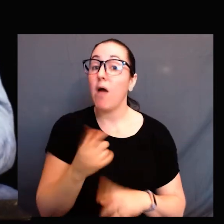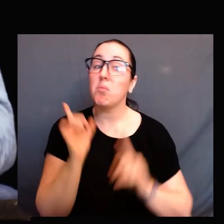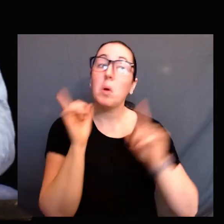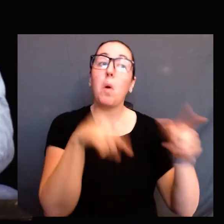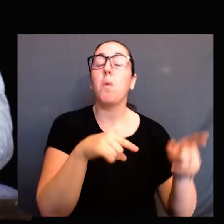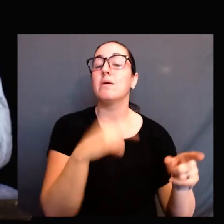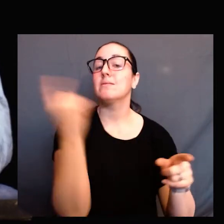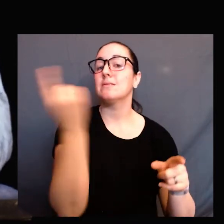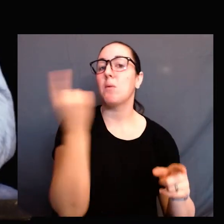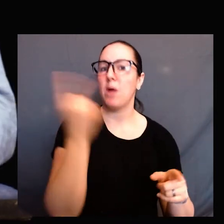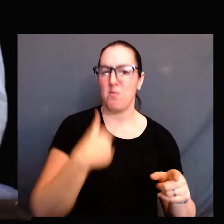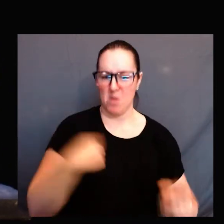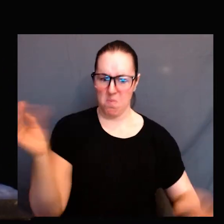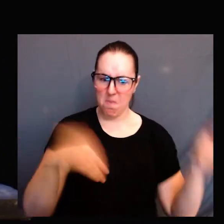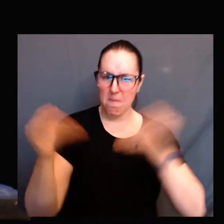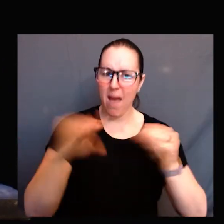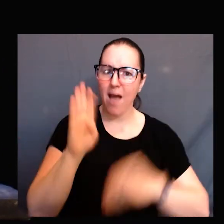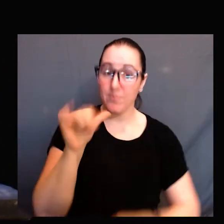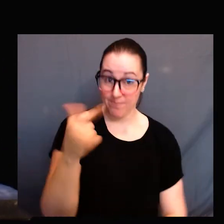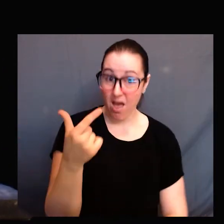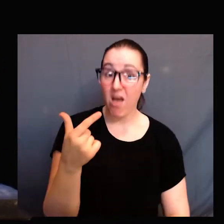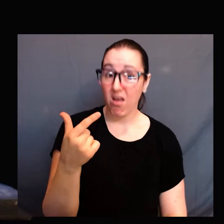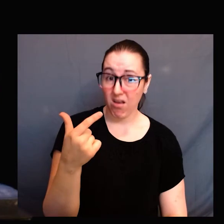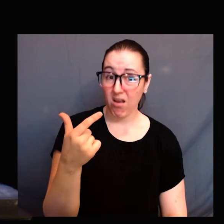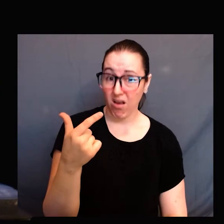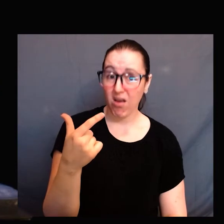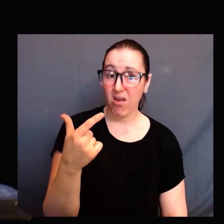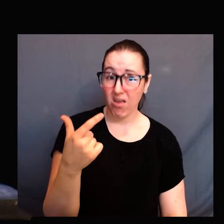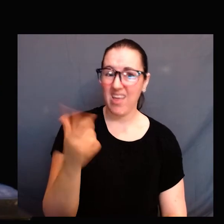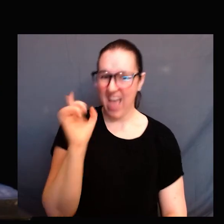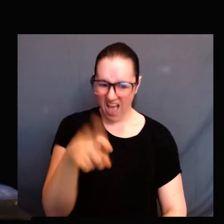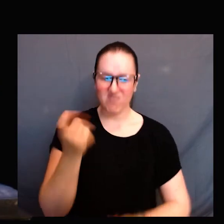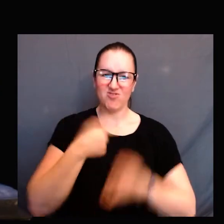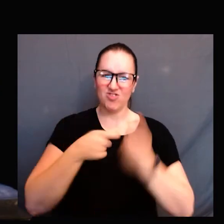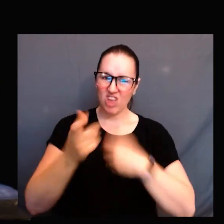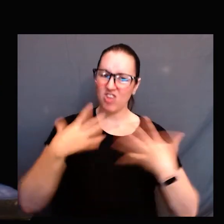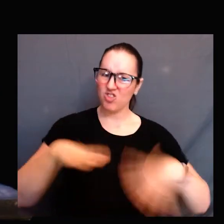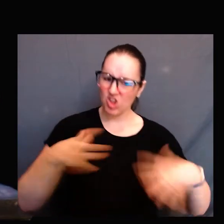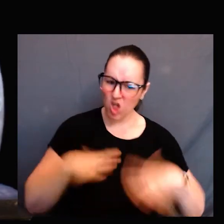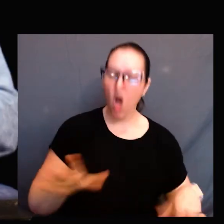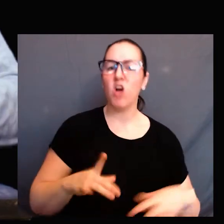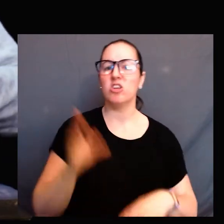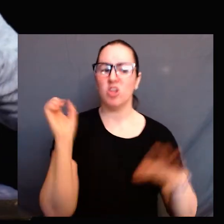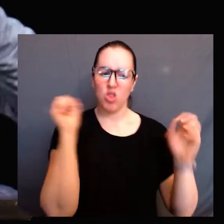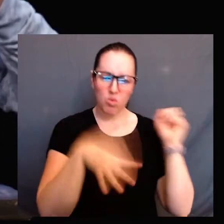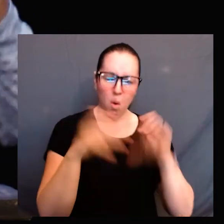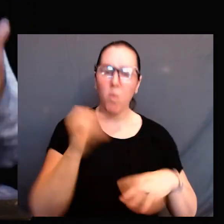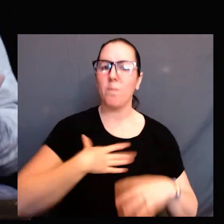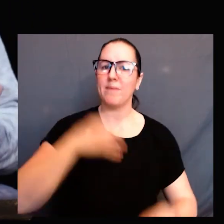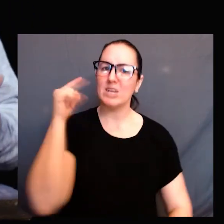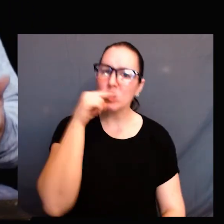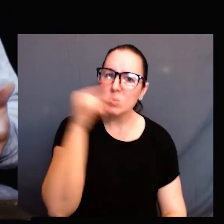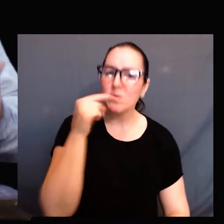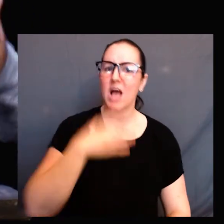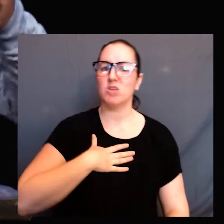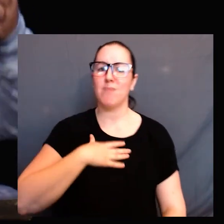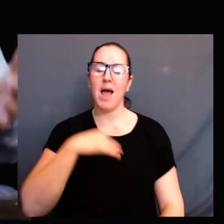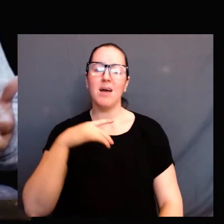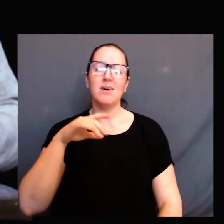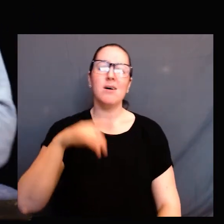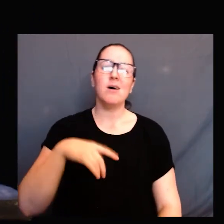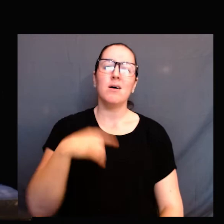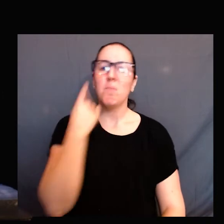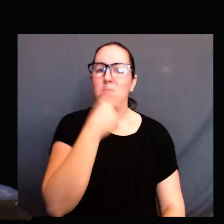if I'm spending the night somewhere, I'm packing a bag. I'm putting in a change of clothes. I'm throwing in my toothbrush,